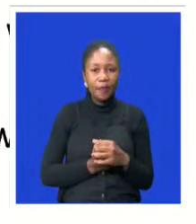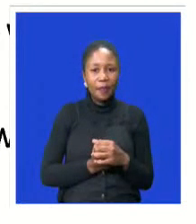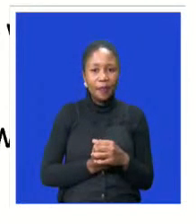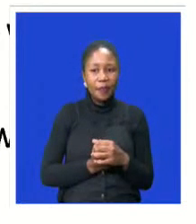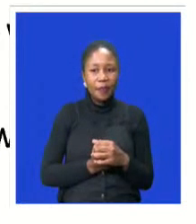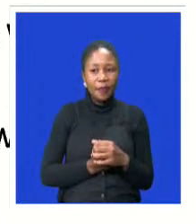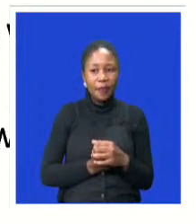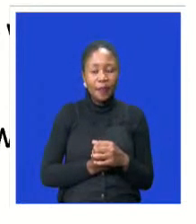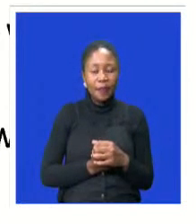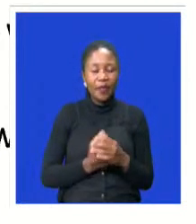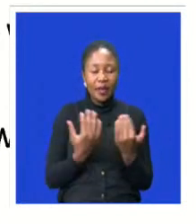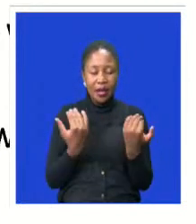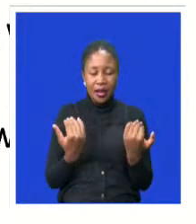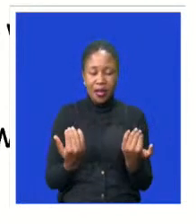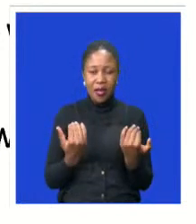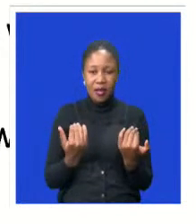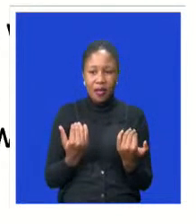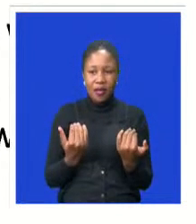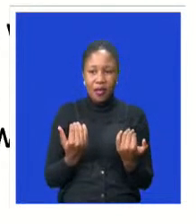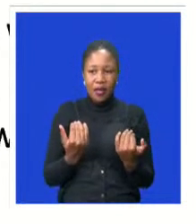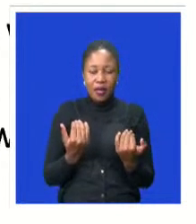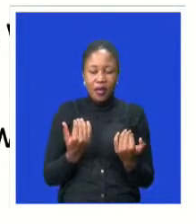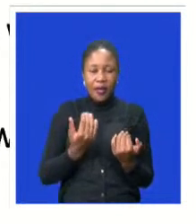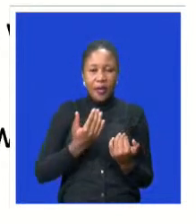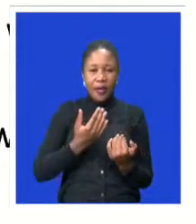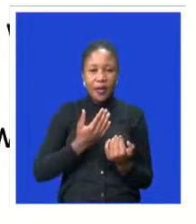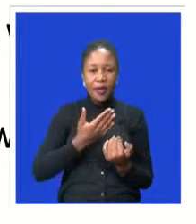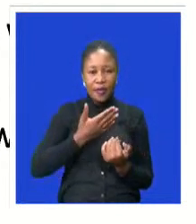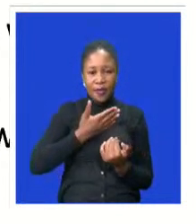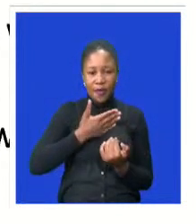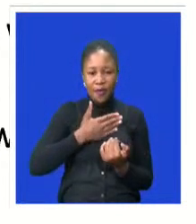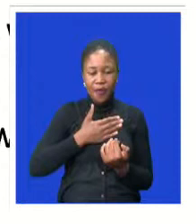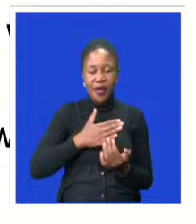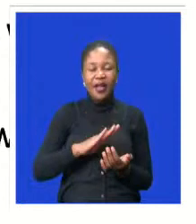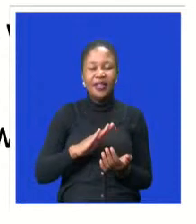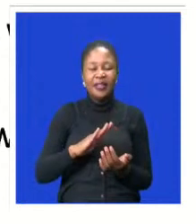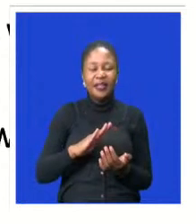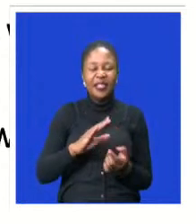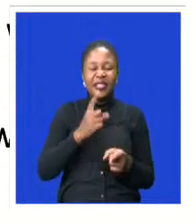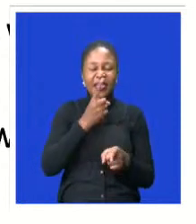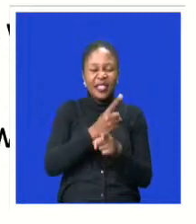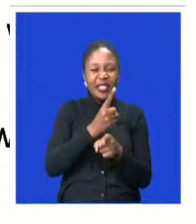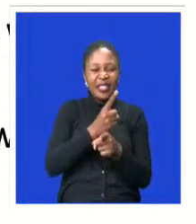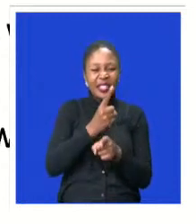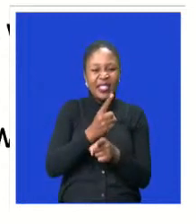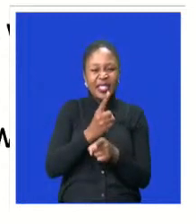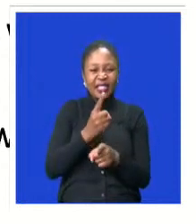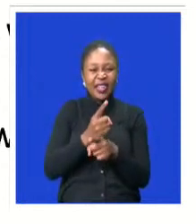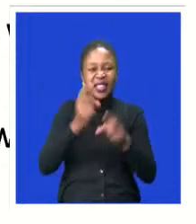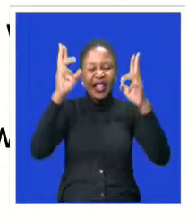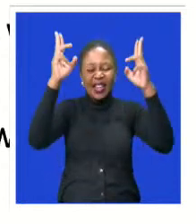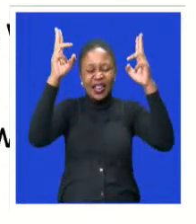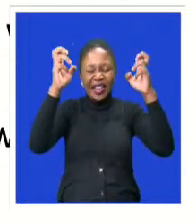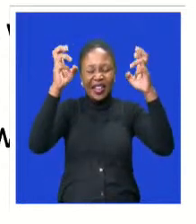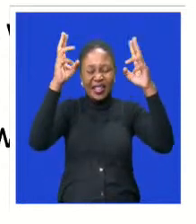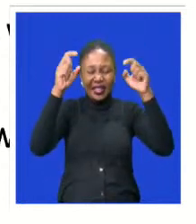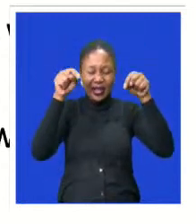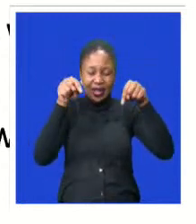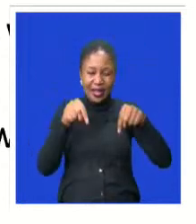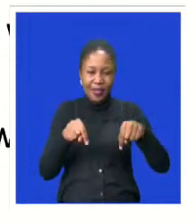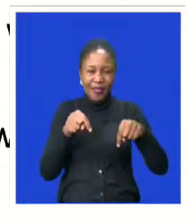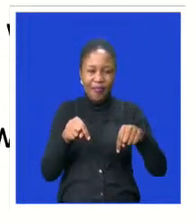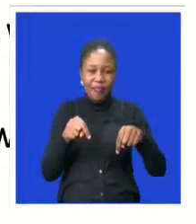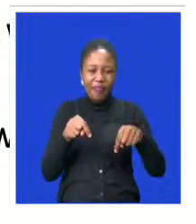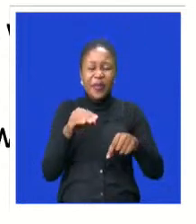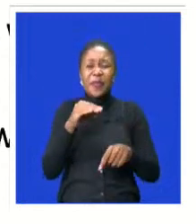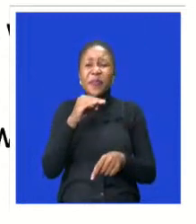So, dear Lena, now we come to the gist of the lesson of today. What is